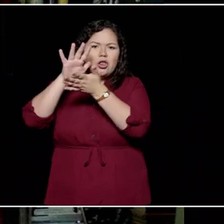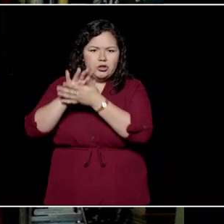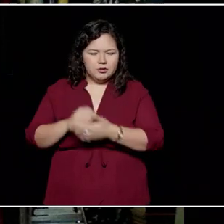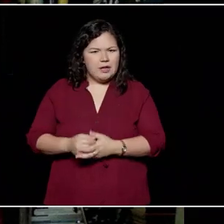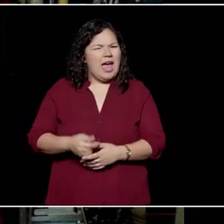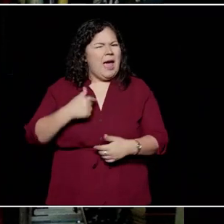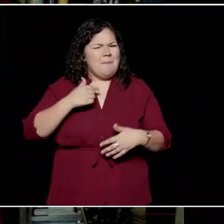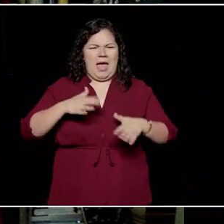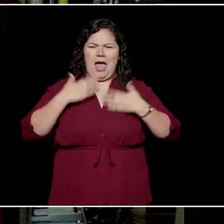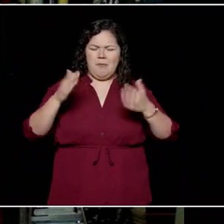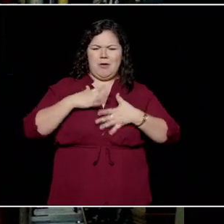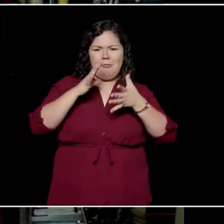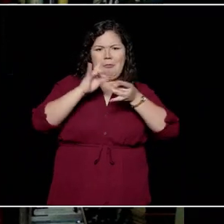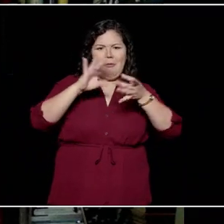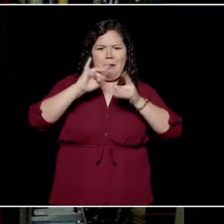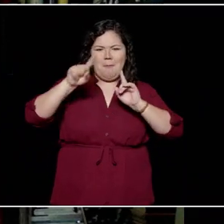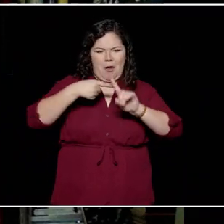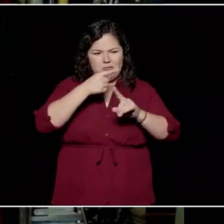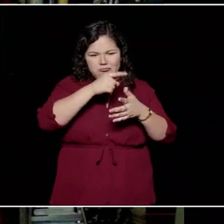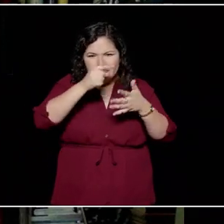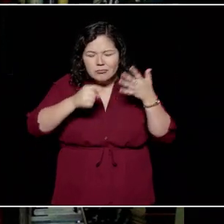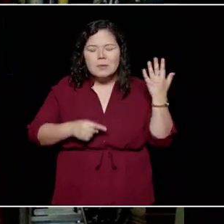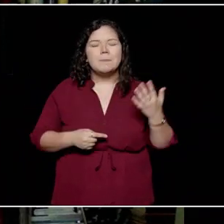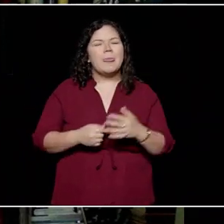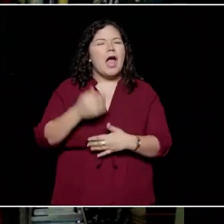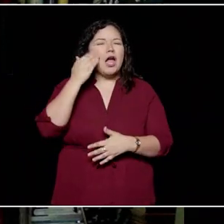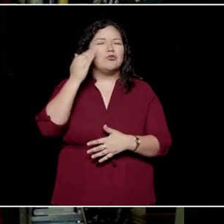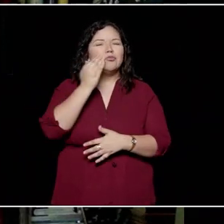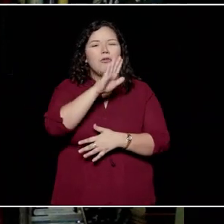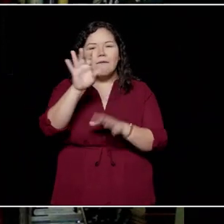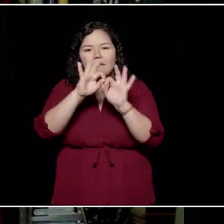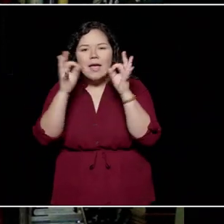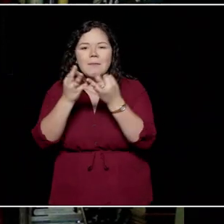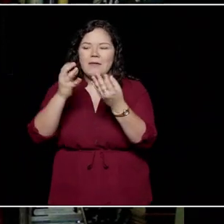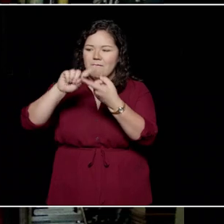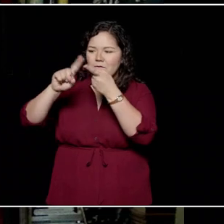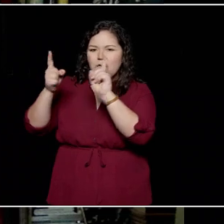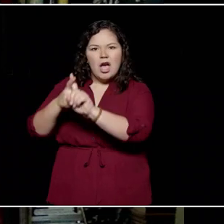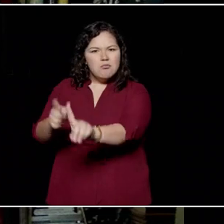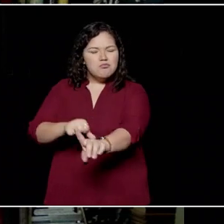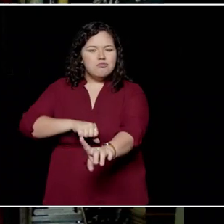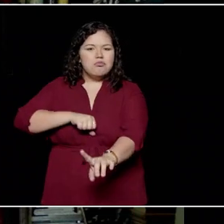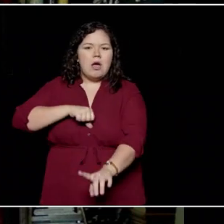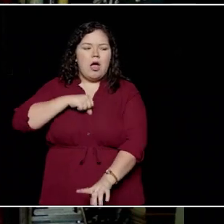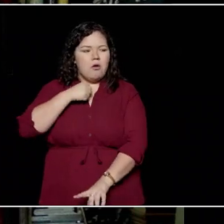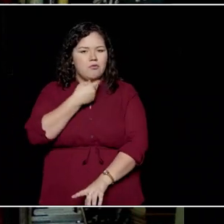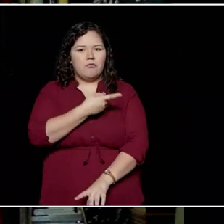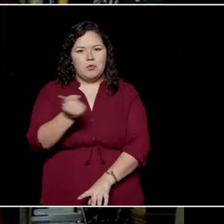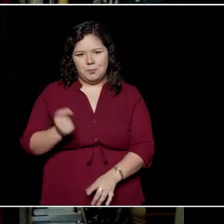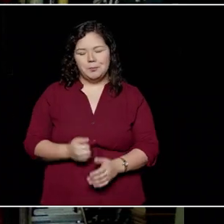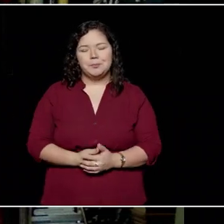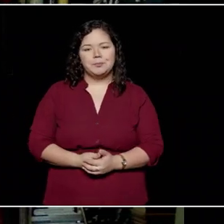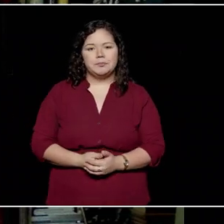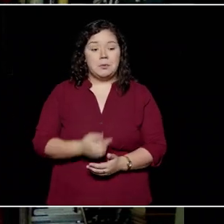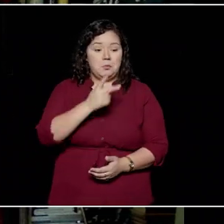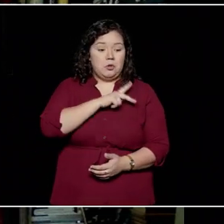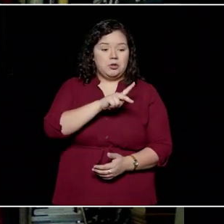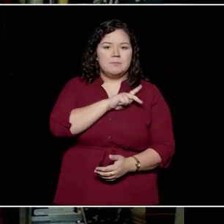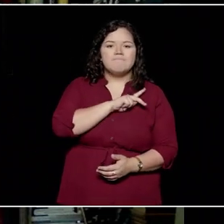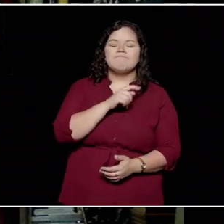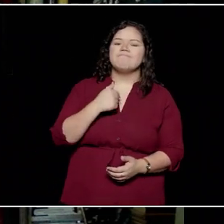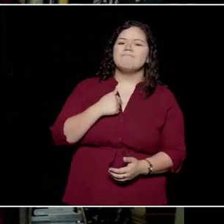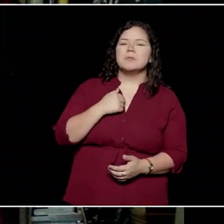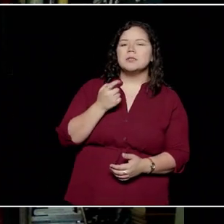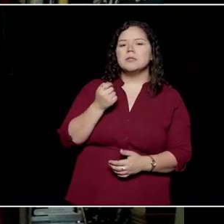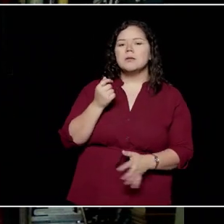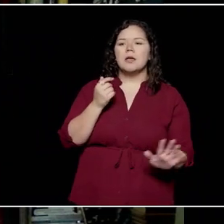it. So many of your family and friends are so proud of the class of 2020. Personally, I am envious of